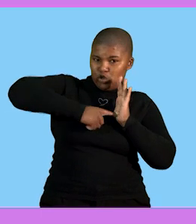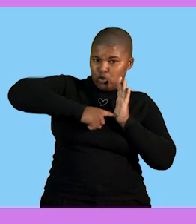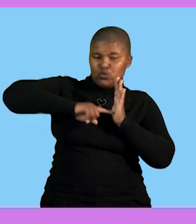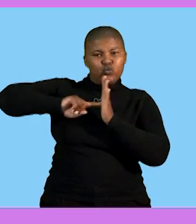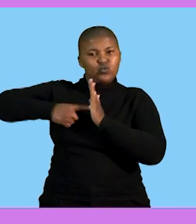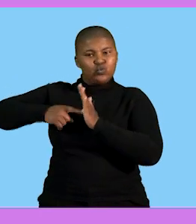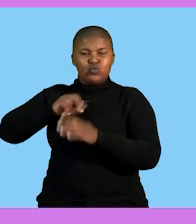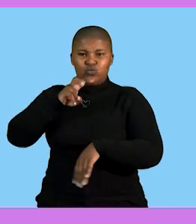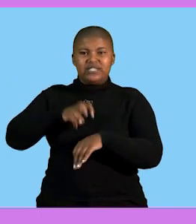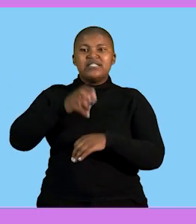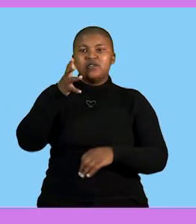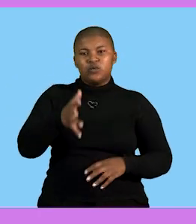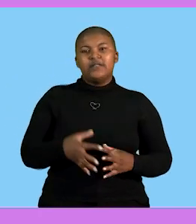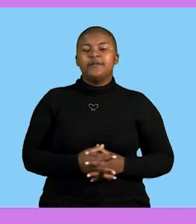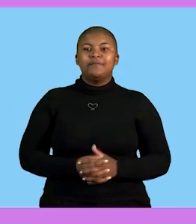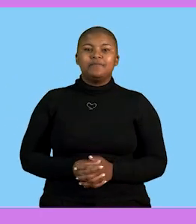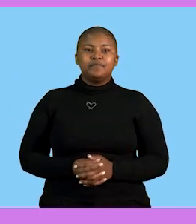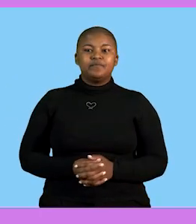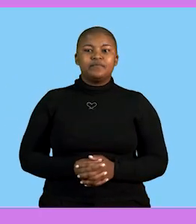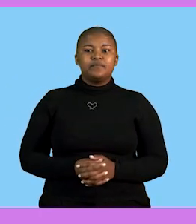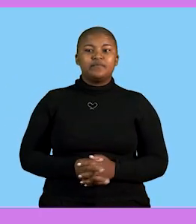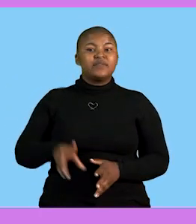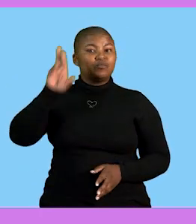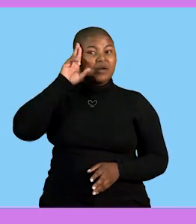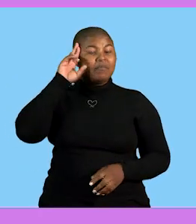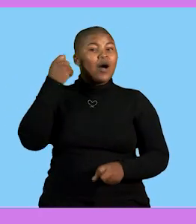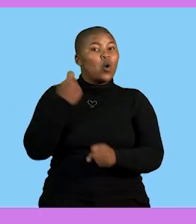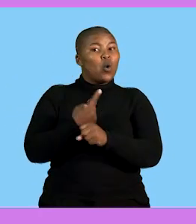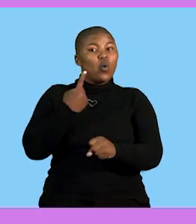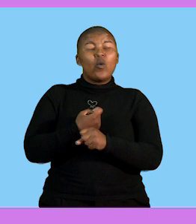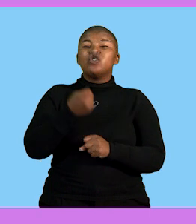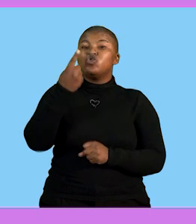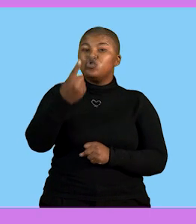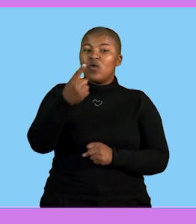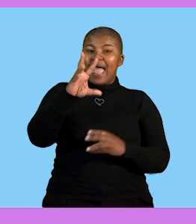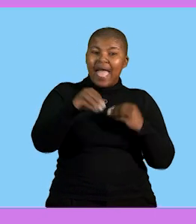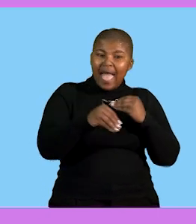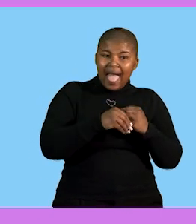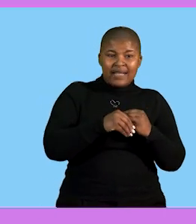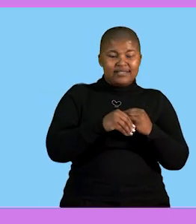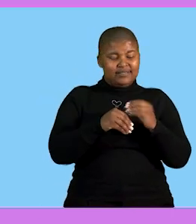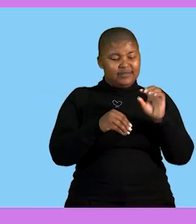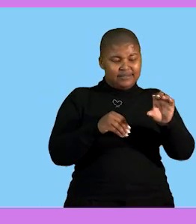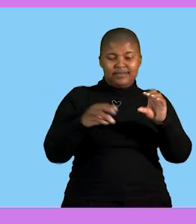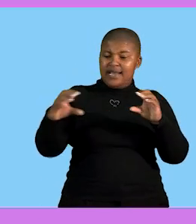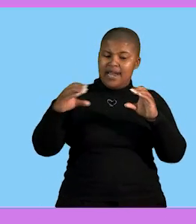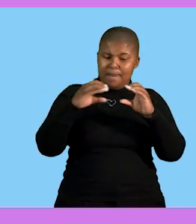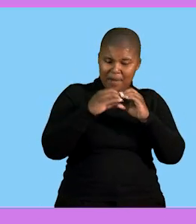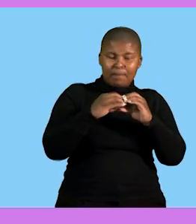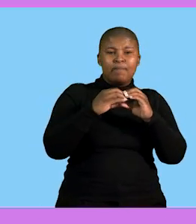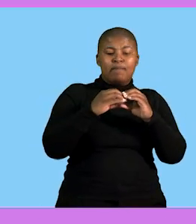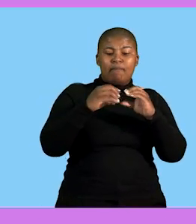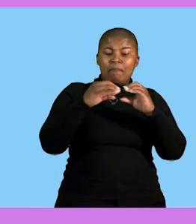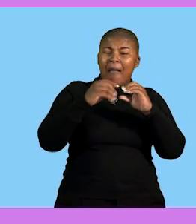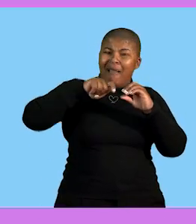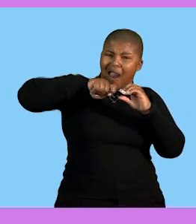as 11 screws. So now remember that every time you attach one part to the other, you need